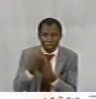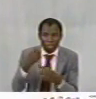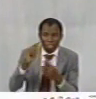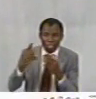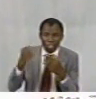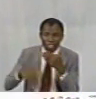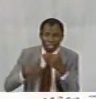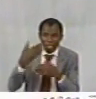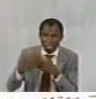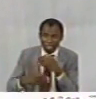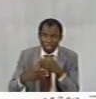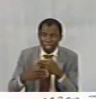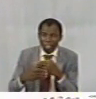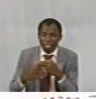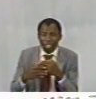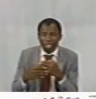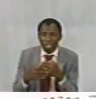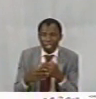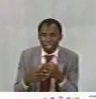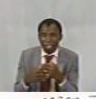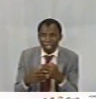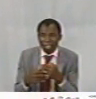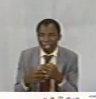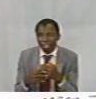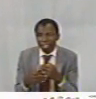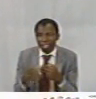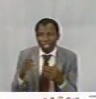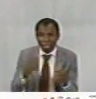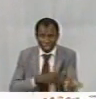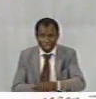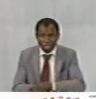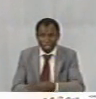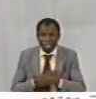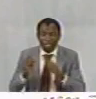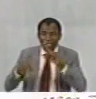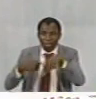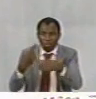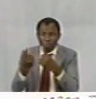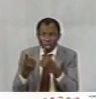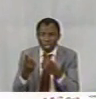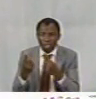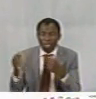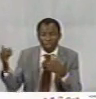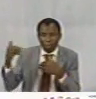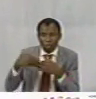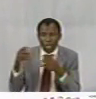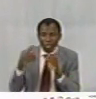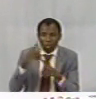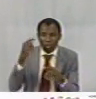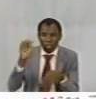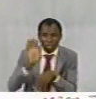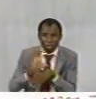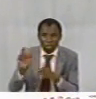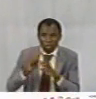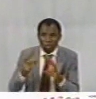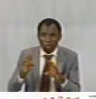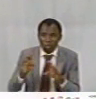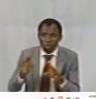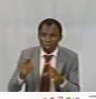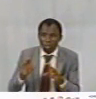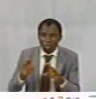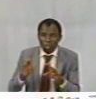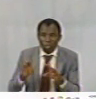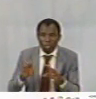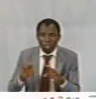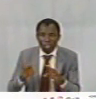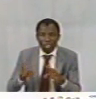we went back, my husband and I went back to the church to finish off what he was doing on the fence. And the pastor was there, but his wife